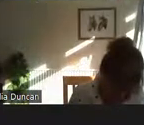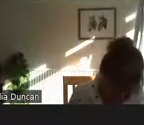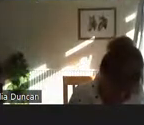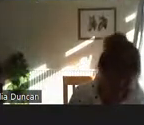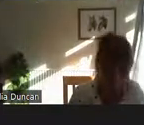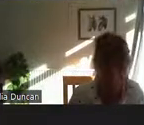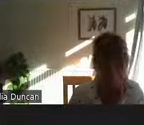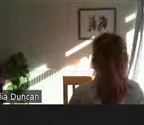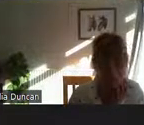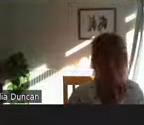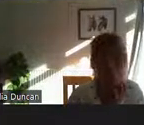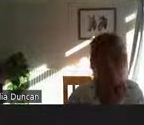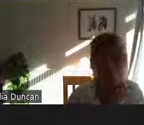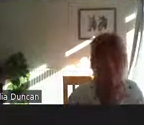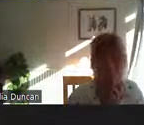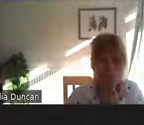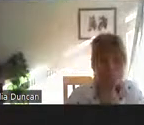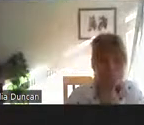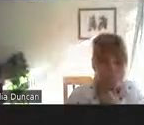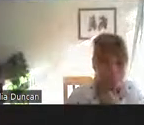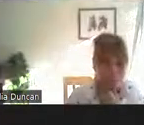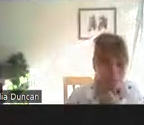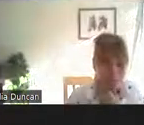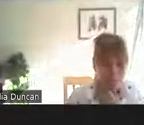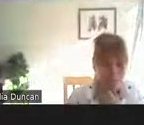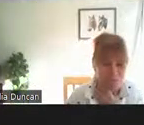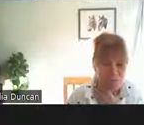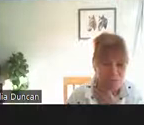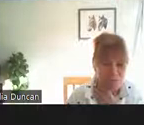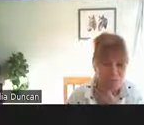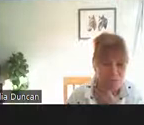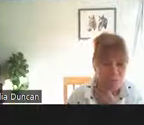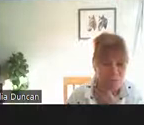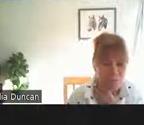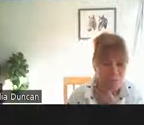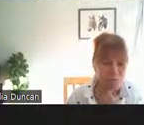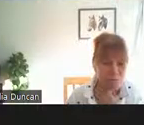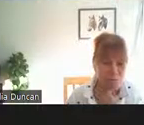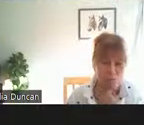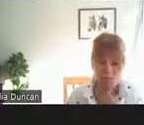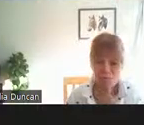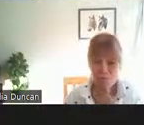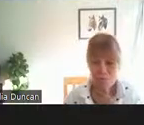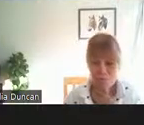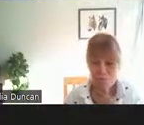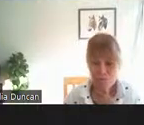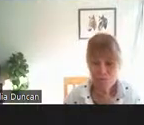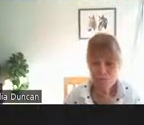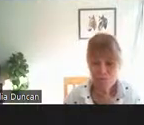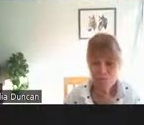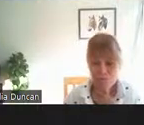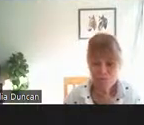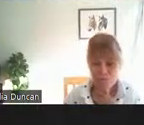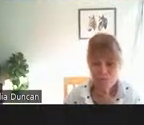Okay, I think you're right. It is. Well, actually, neck and neck, B and C. I'm going to give you the